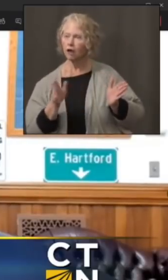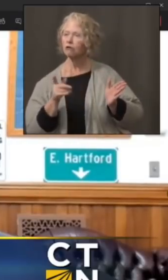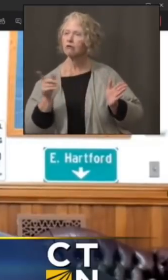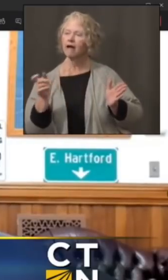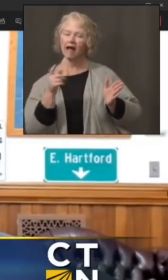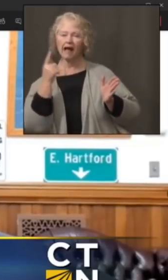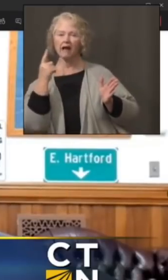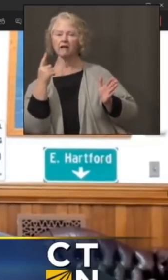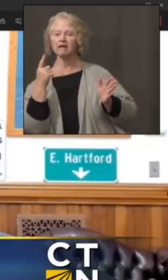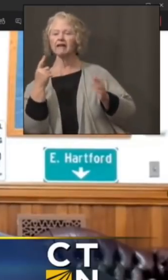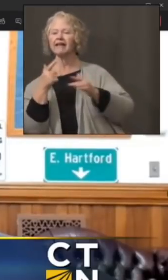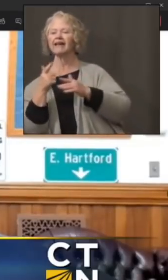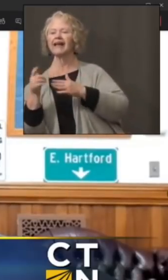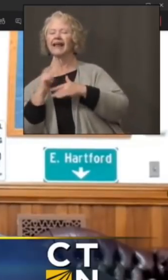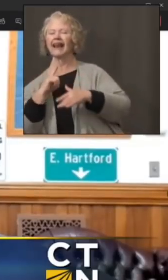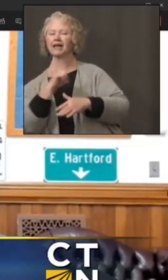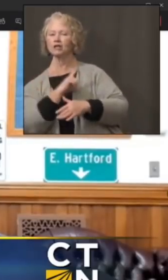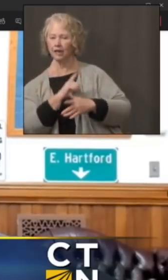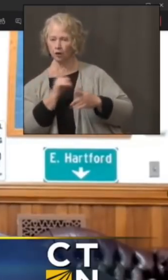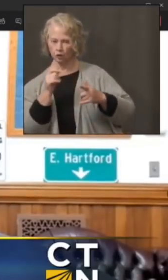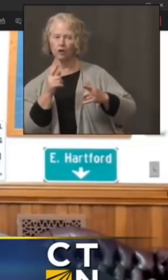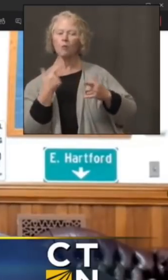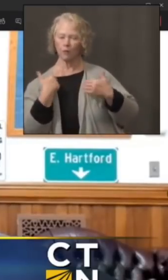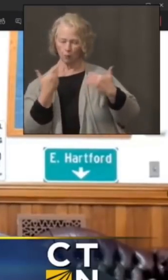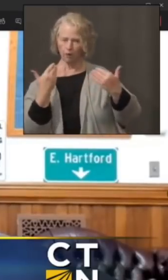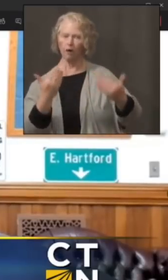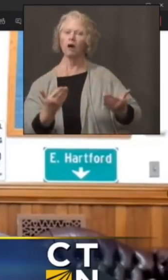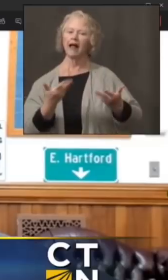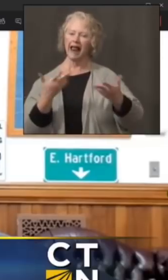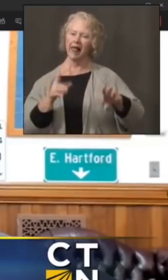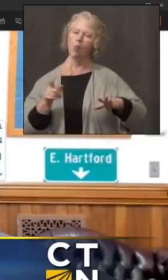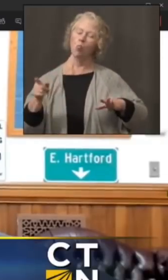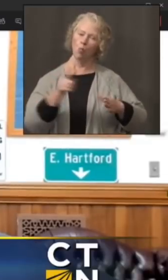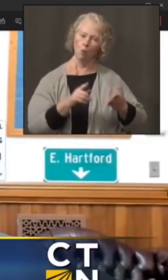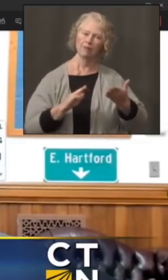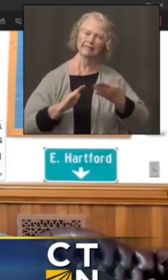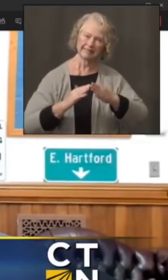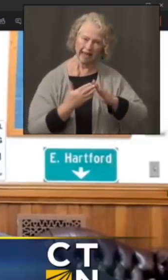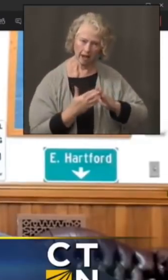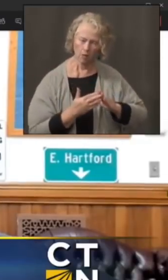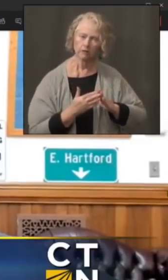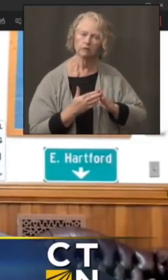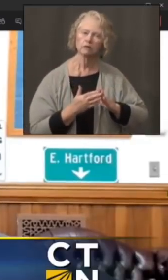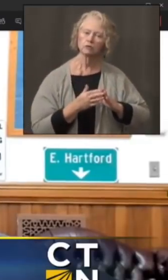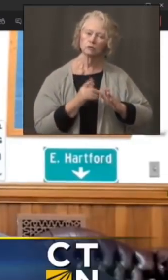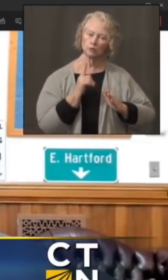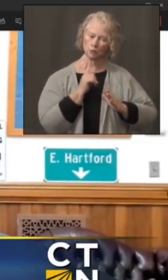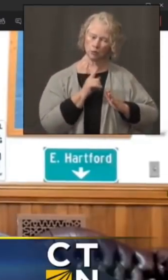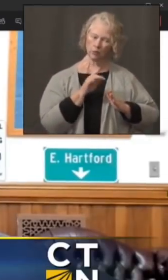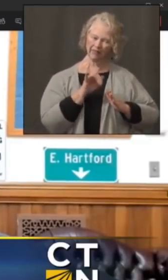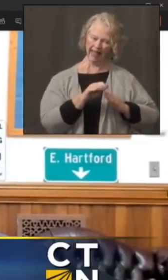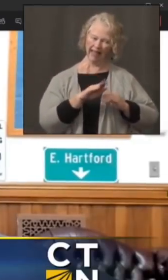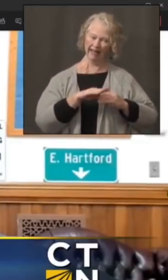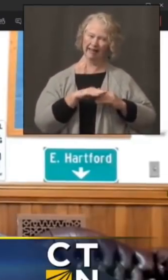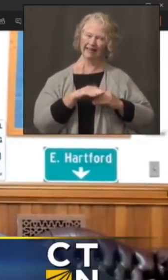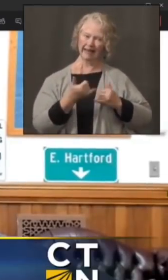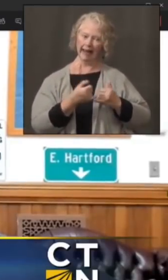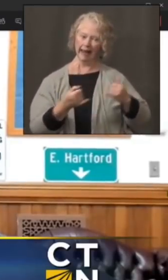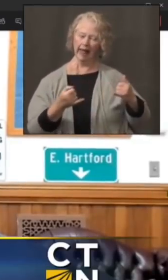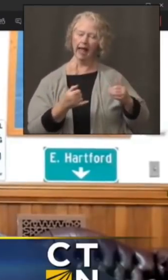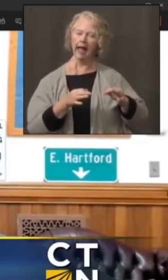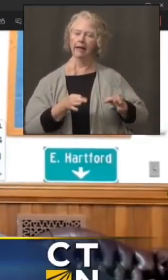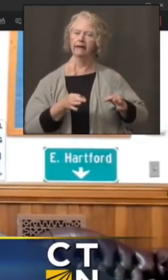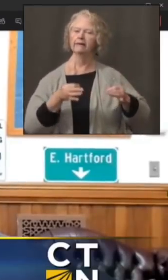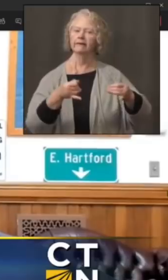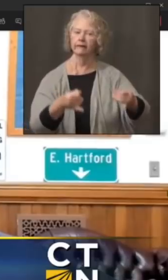an executive order today to extend that deadline to allow those towns who were coming in after the deadline to be able to utilize that aspect. And as it